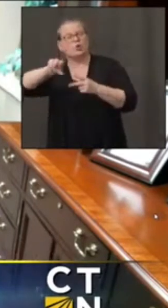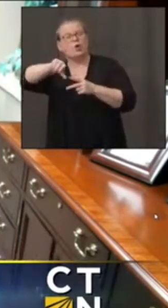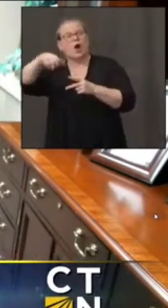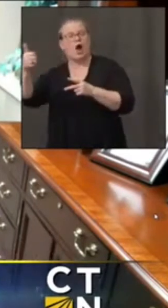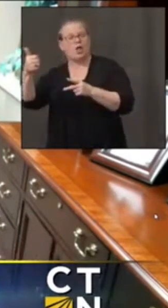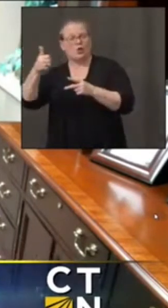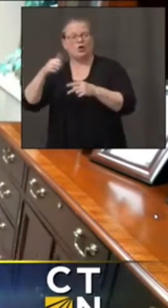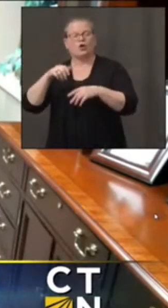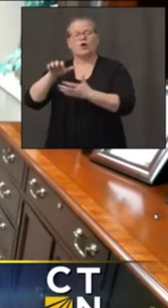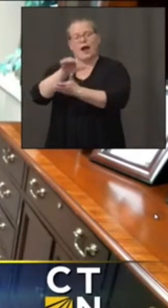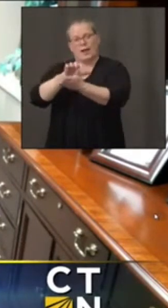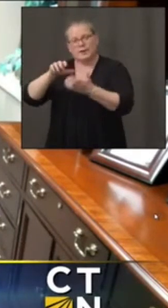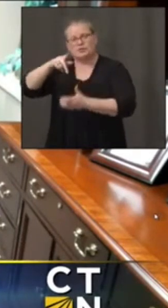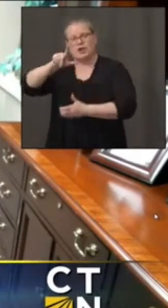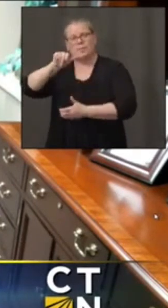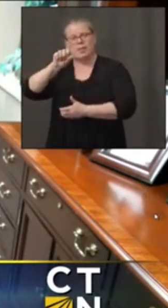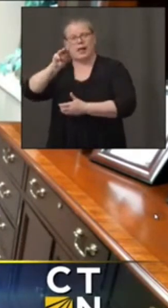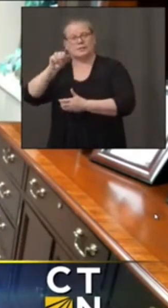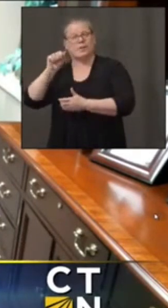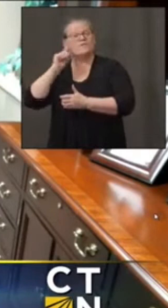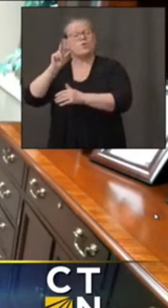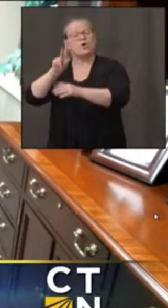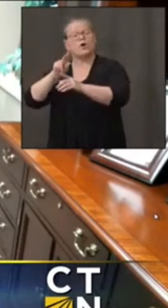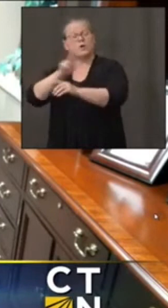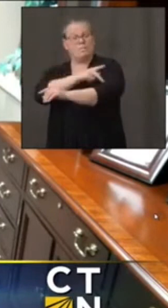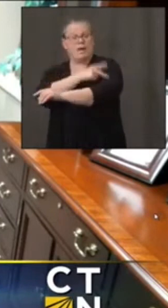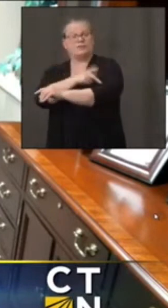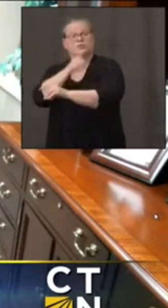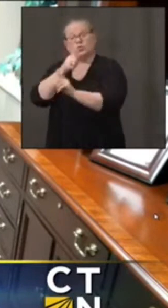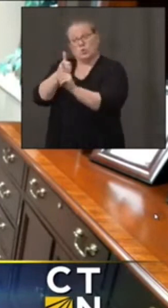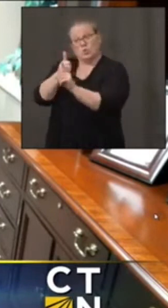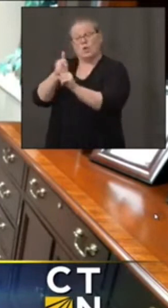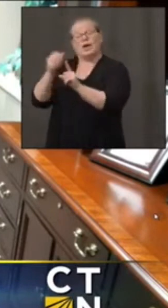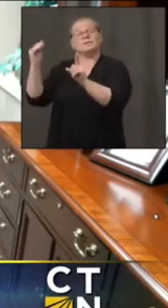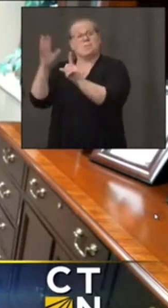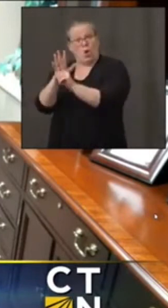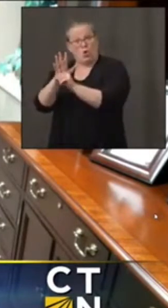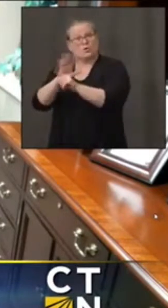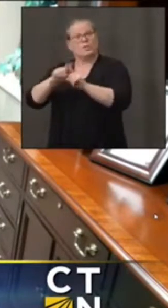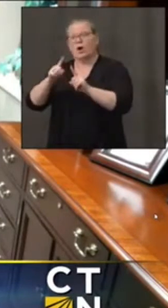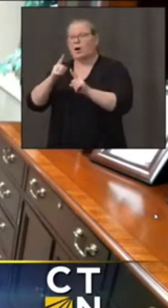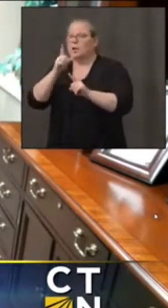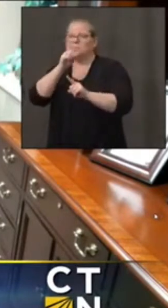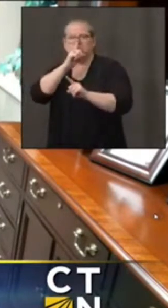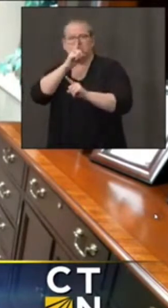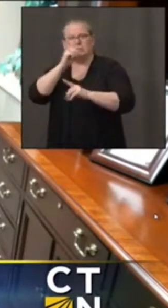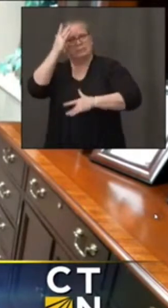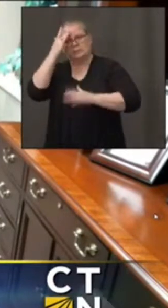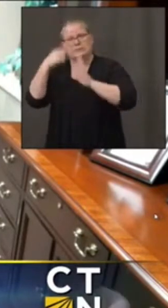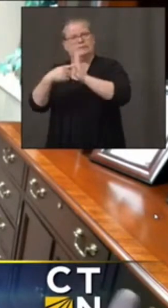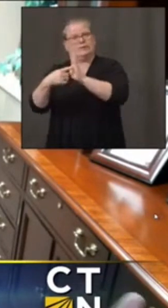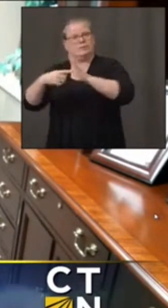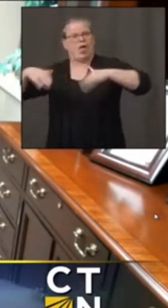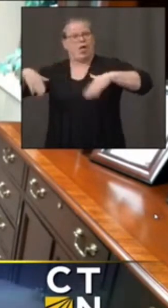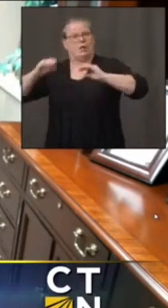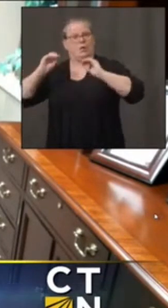exposed and are asymptomatic, and another trial for those who are testing positive with just a